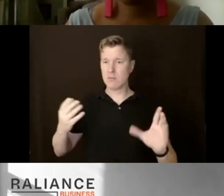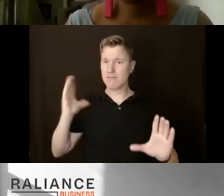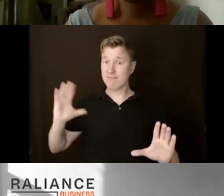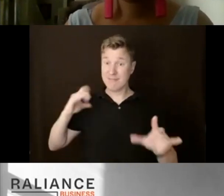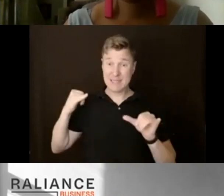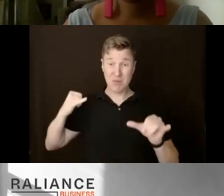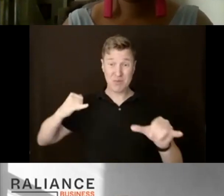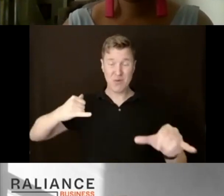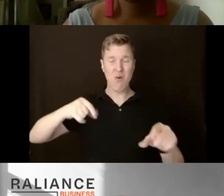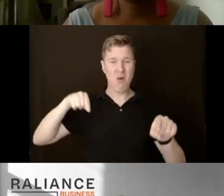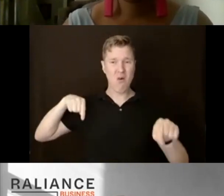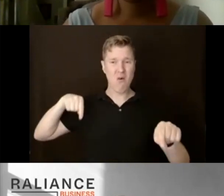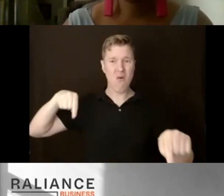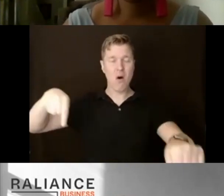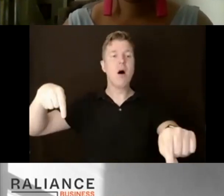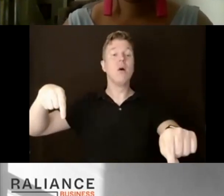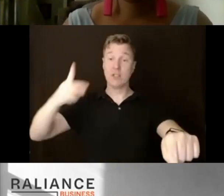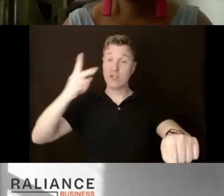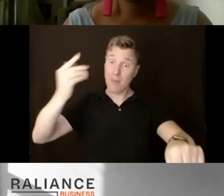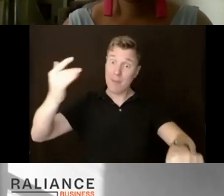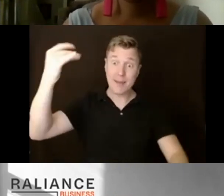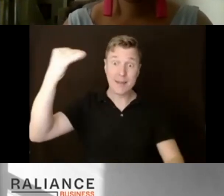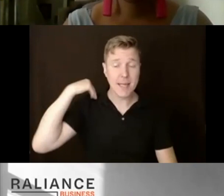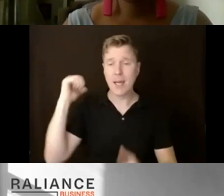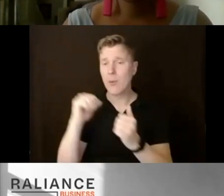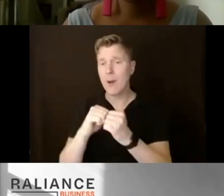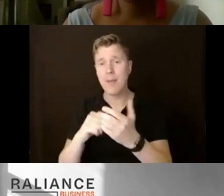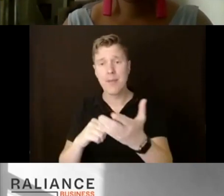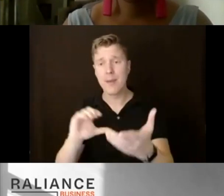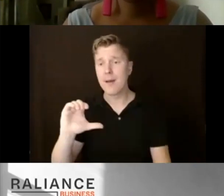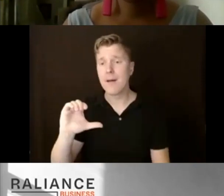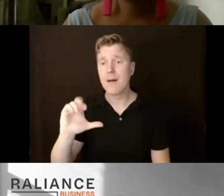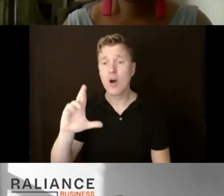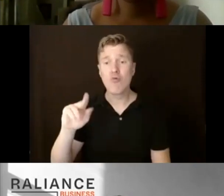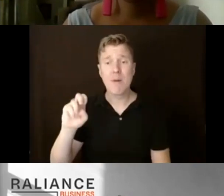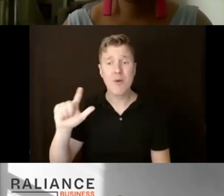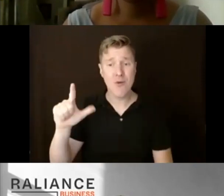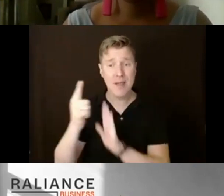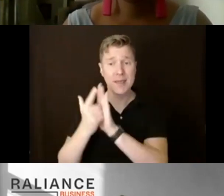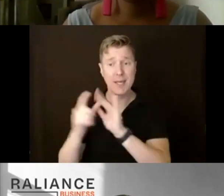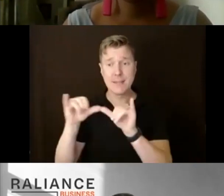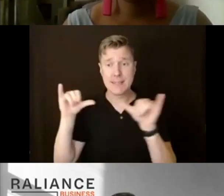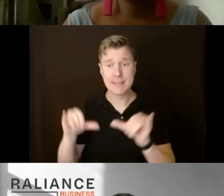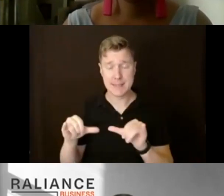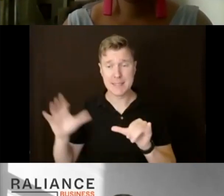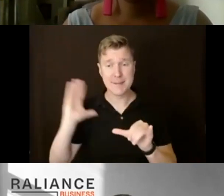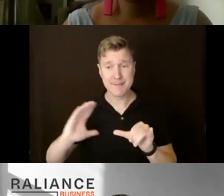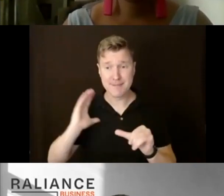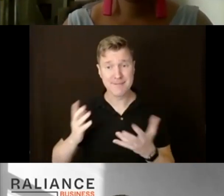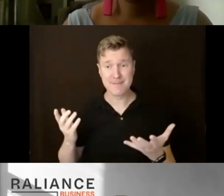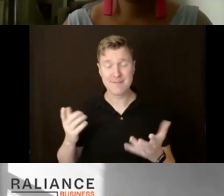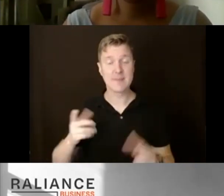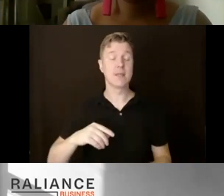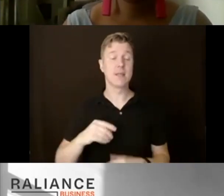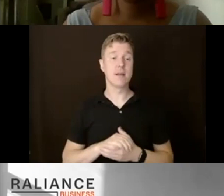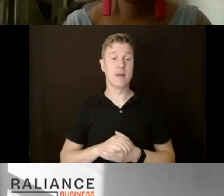you know, I mean, we used to see it back in the day with, you know, the criminal legal system, is that, you know, there were people that it